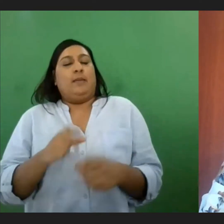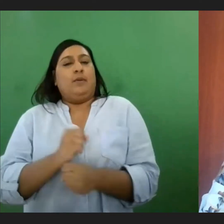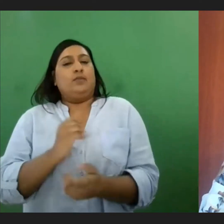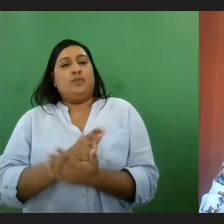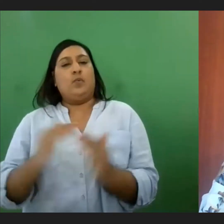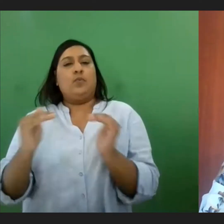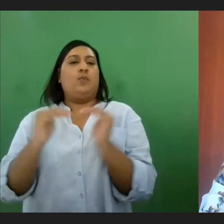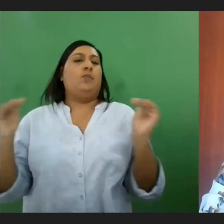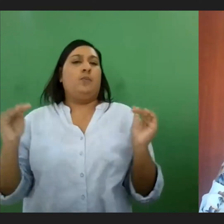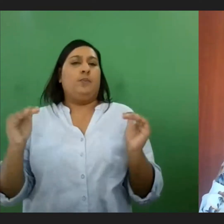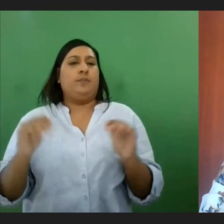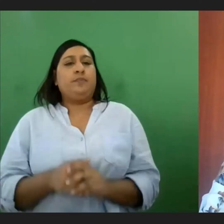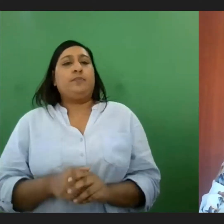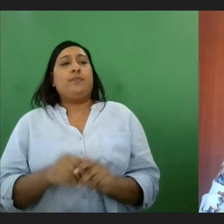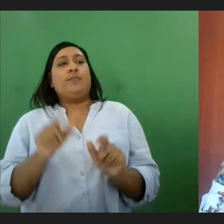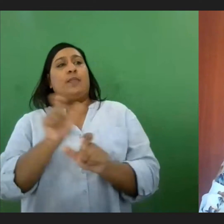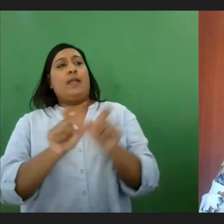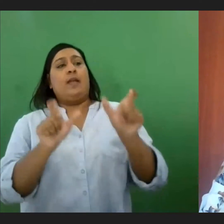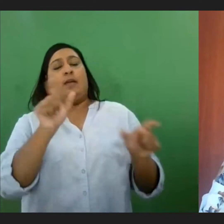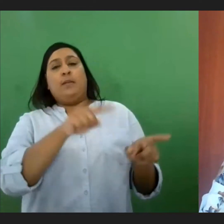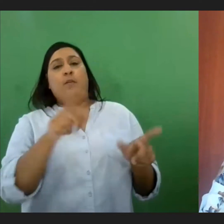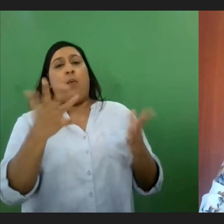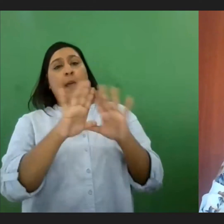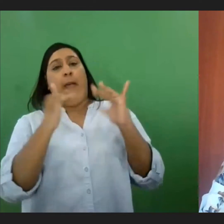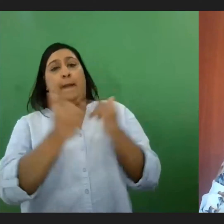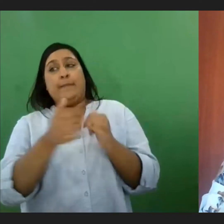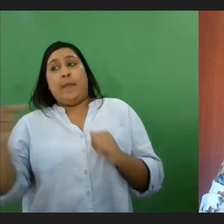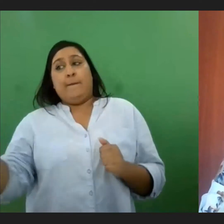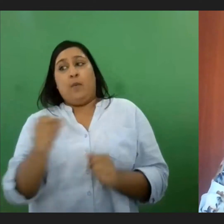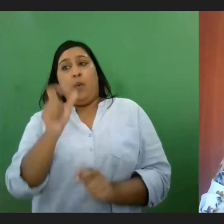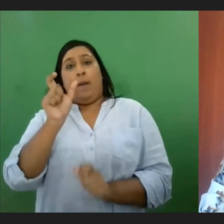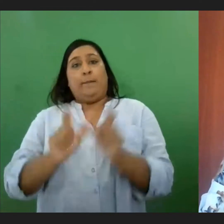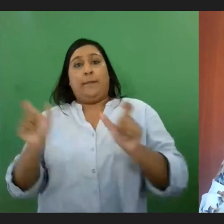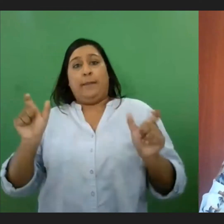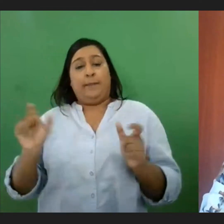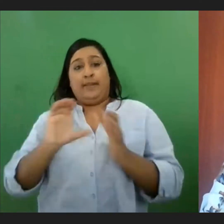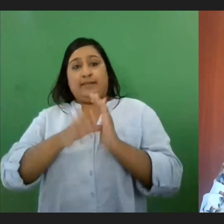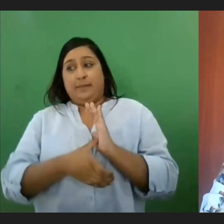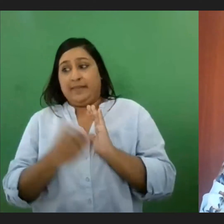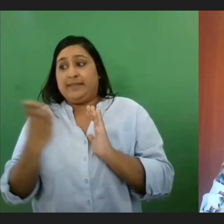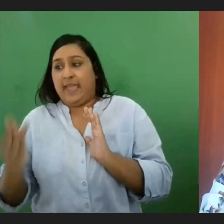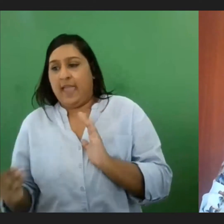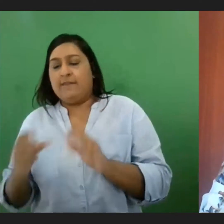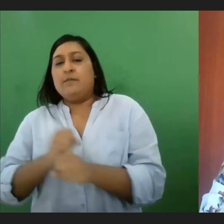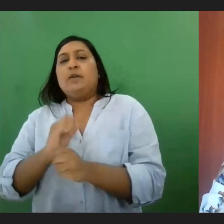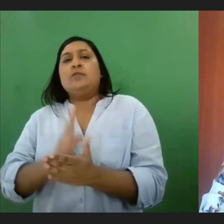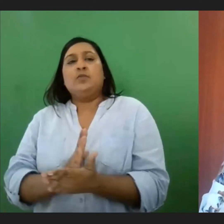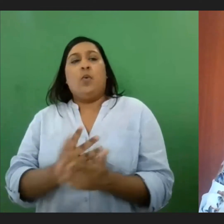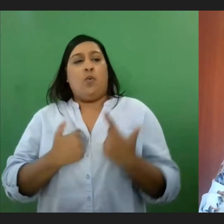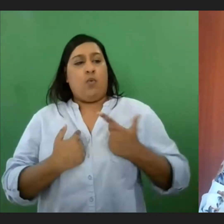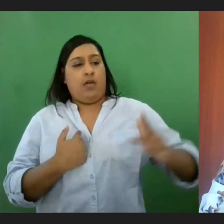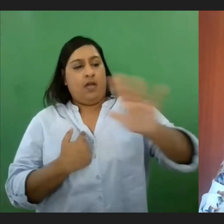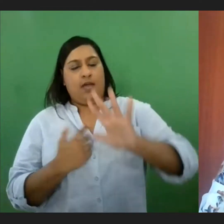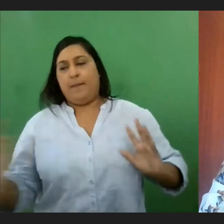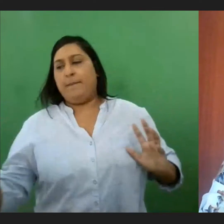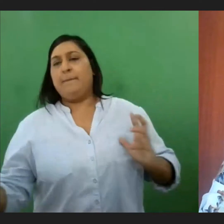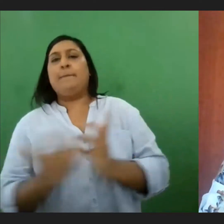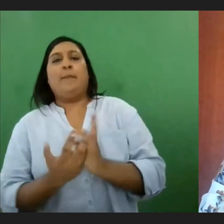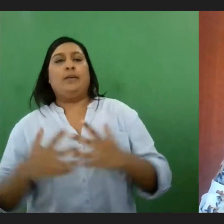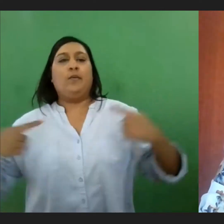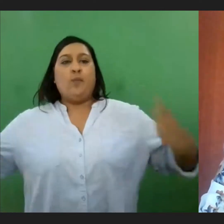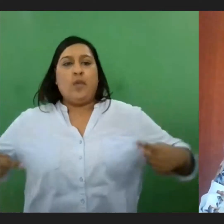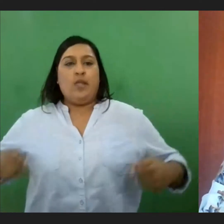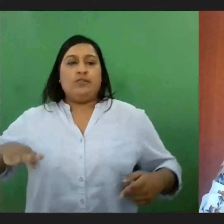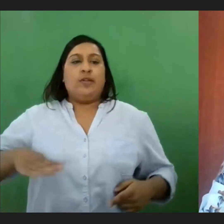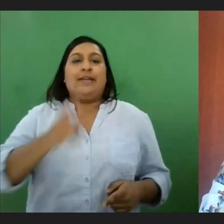with disabilities must ensure that reasonable accommodations and flexibility is provided to persons with disabilities. Social grant